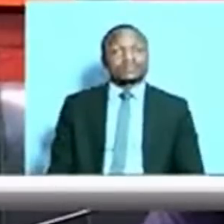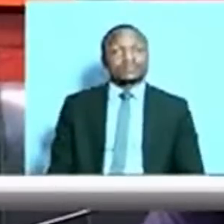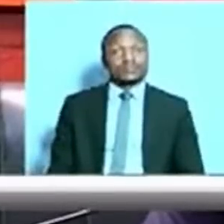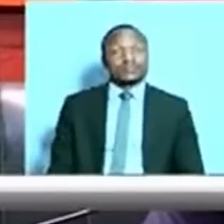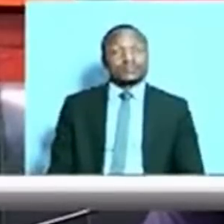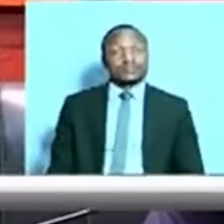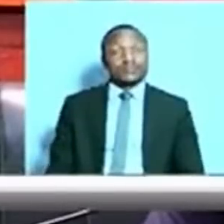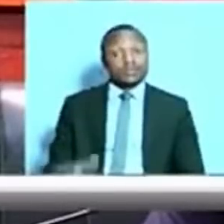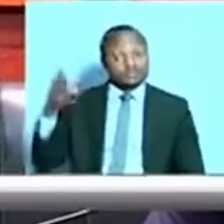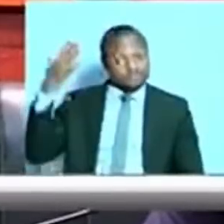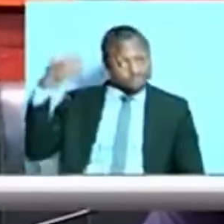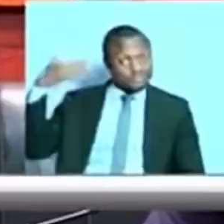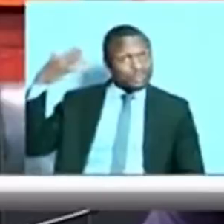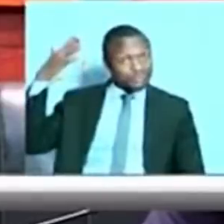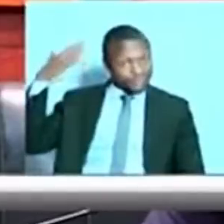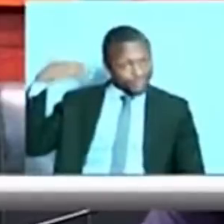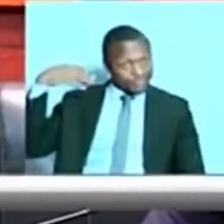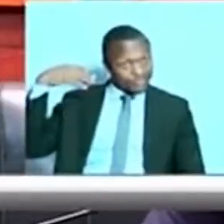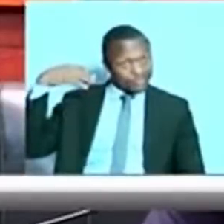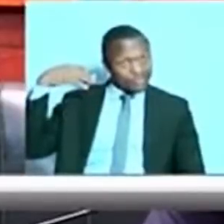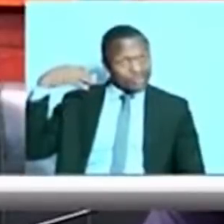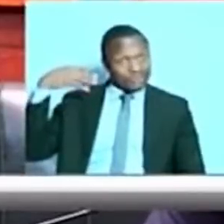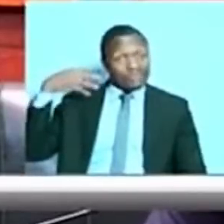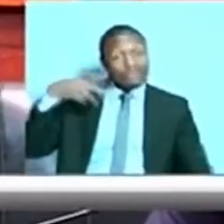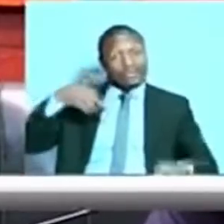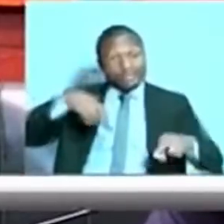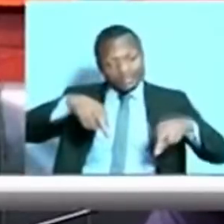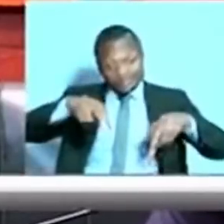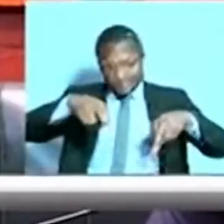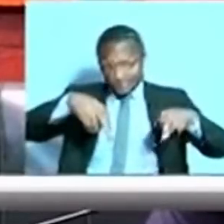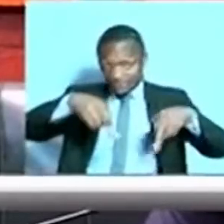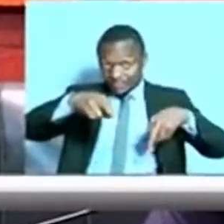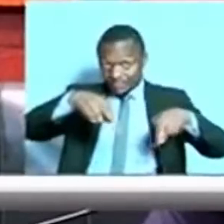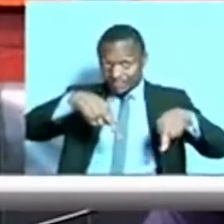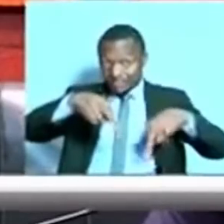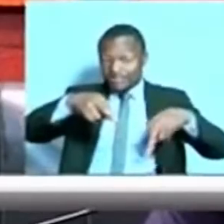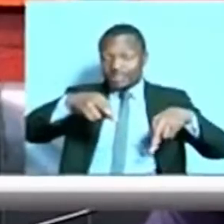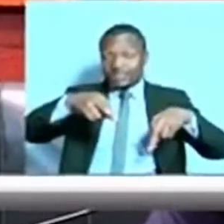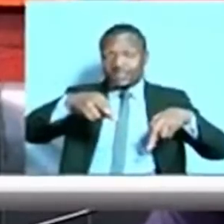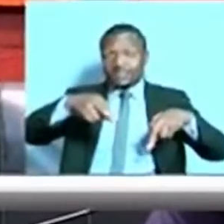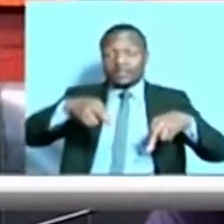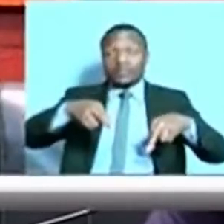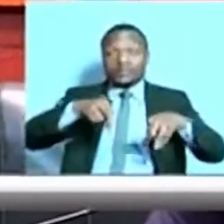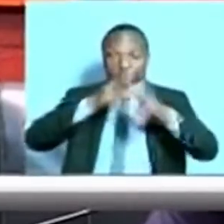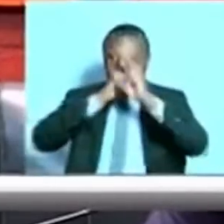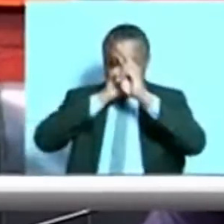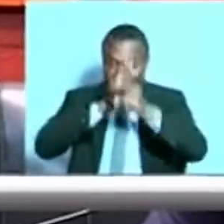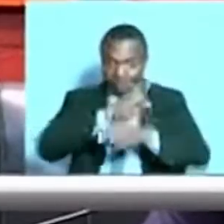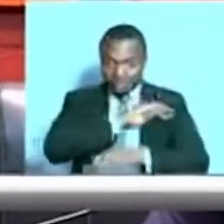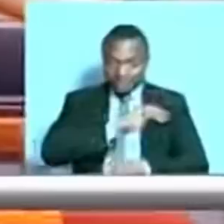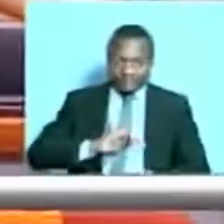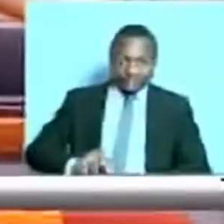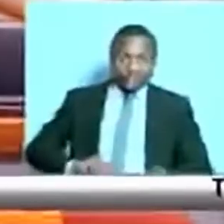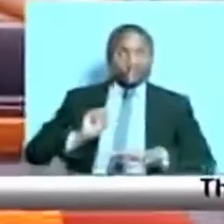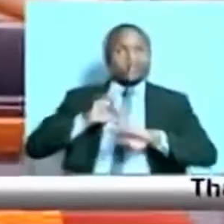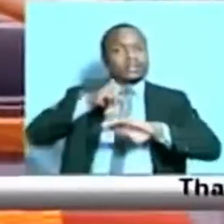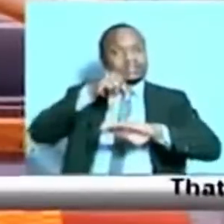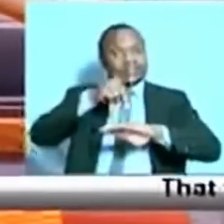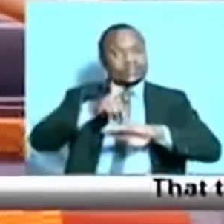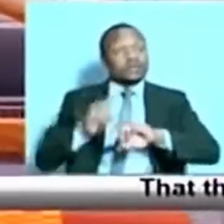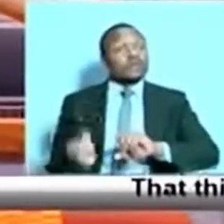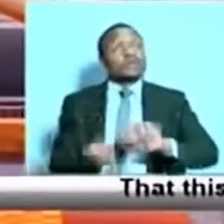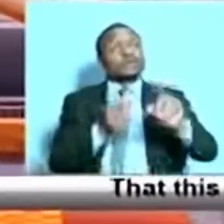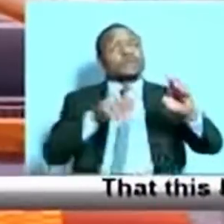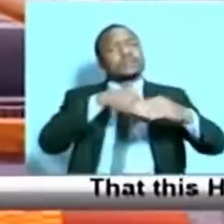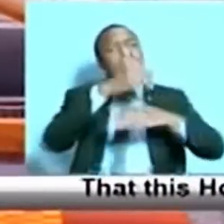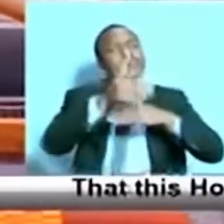Over the years, the relations have been growing. The Honorable Member from Pika, please leave us, because